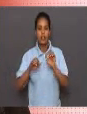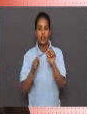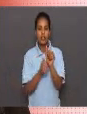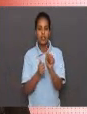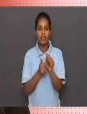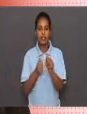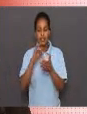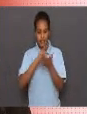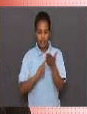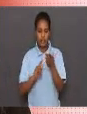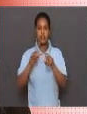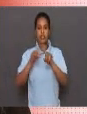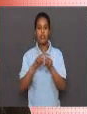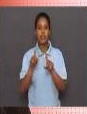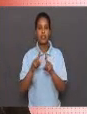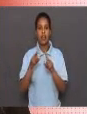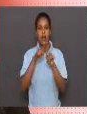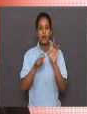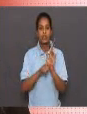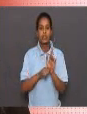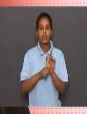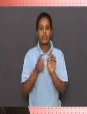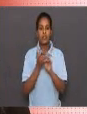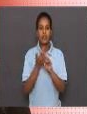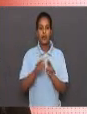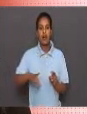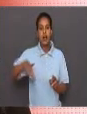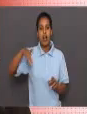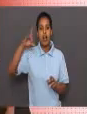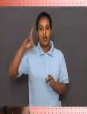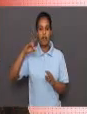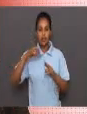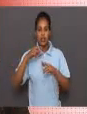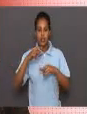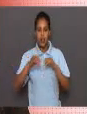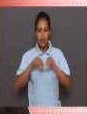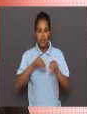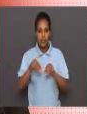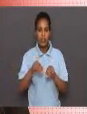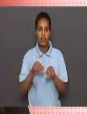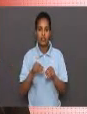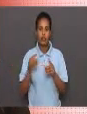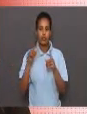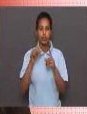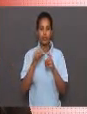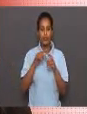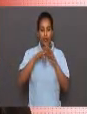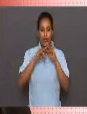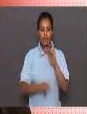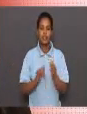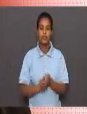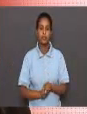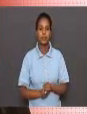electrochemical series lists different ions from highest reactivity